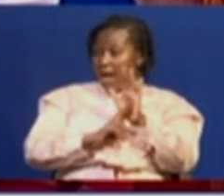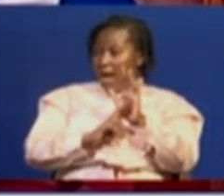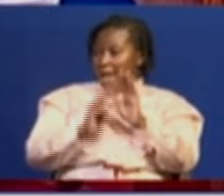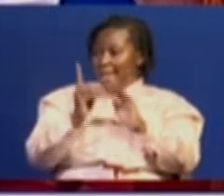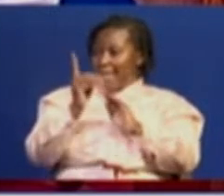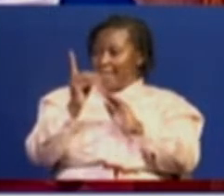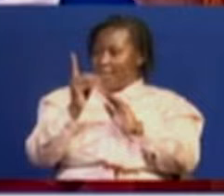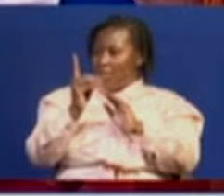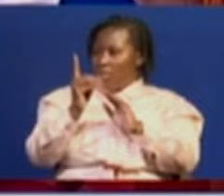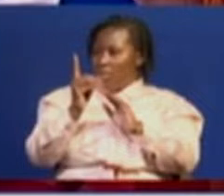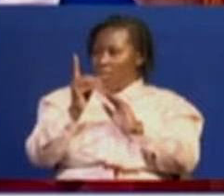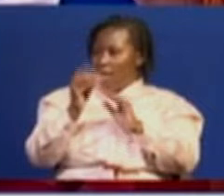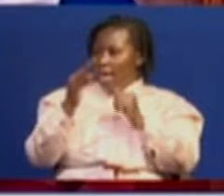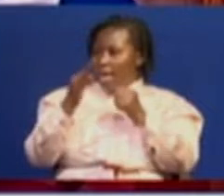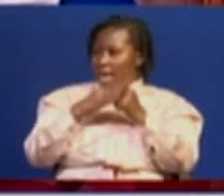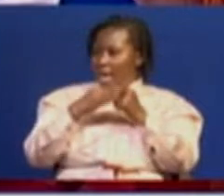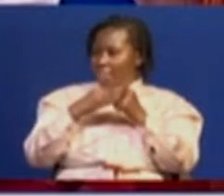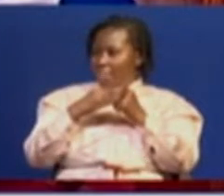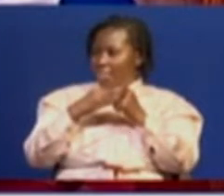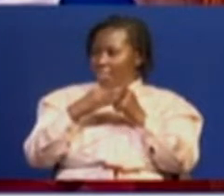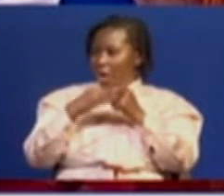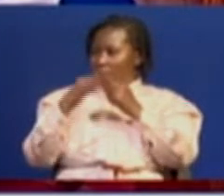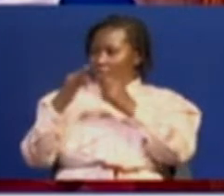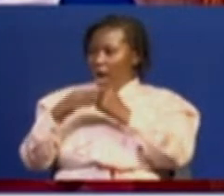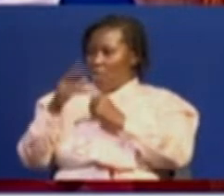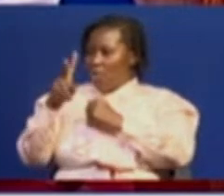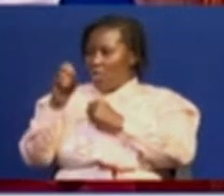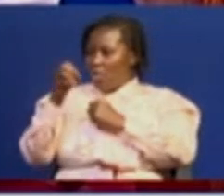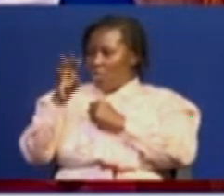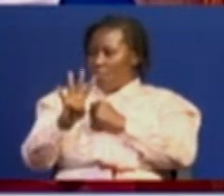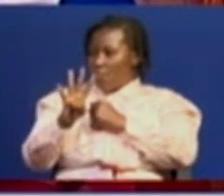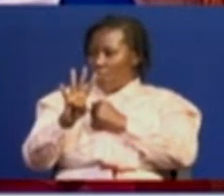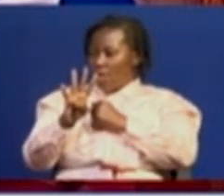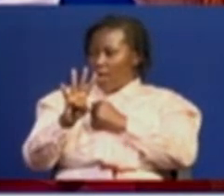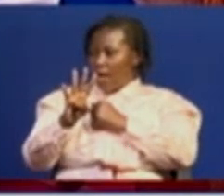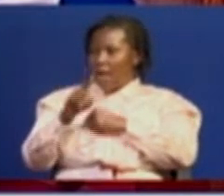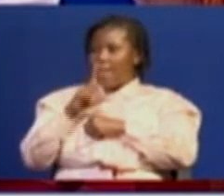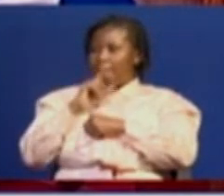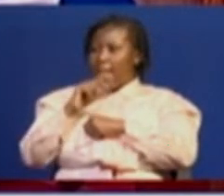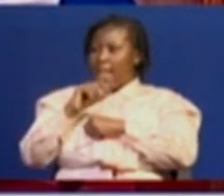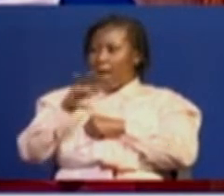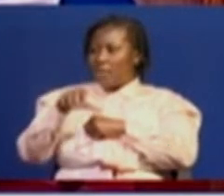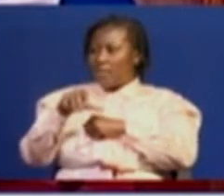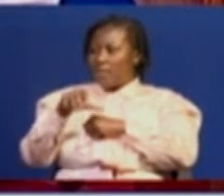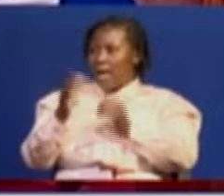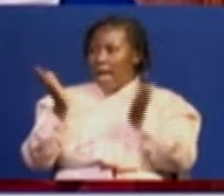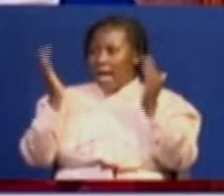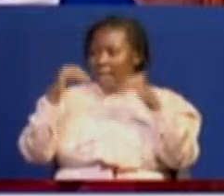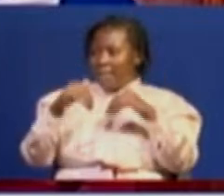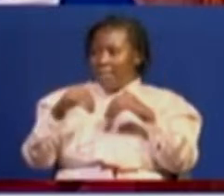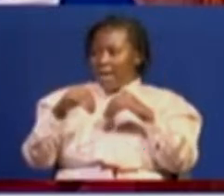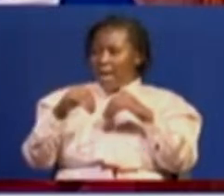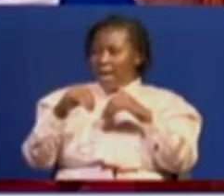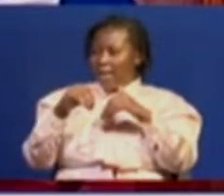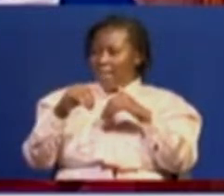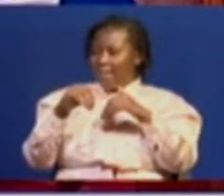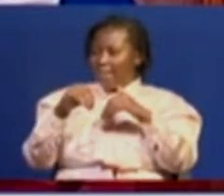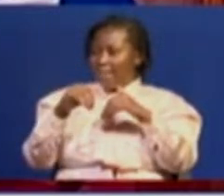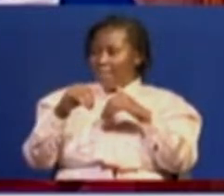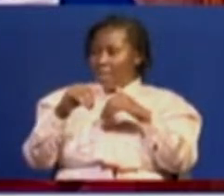the 8th day of August 2024, at Meru County Assembly area in Impeachment